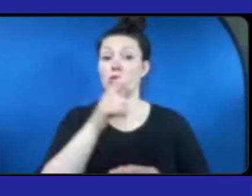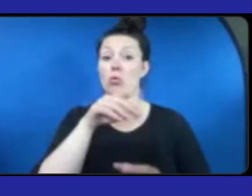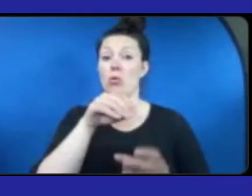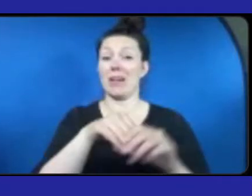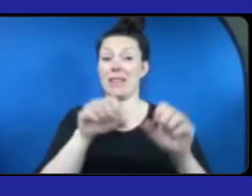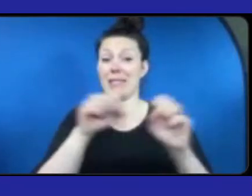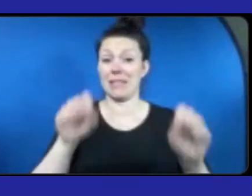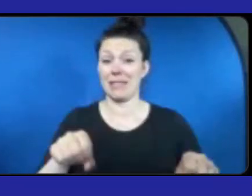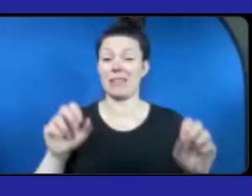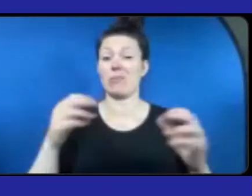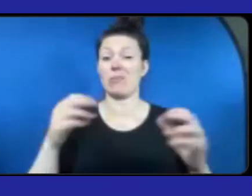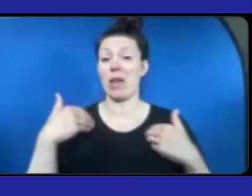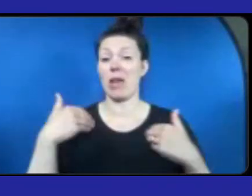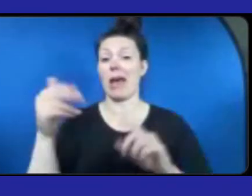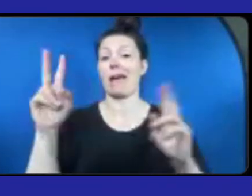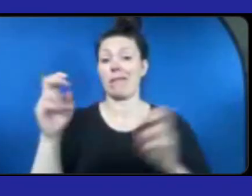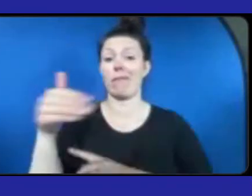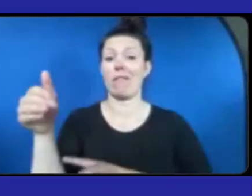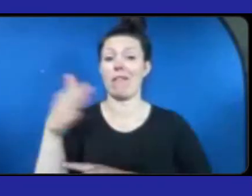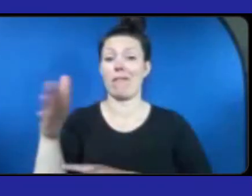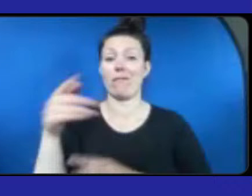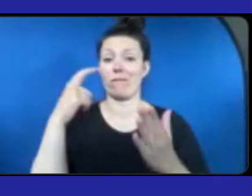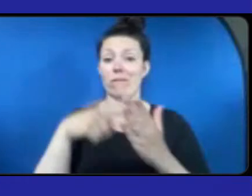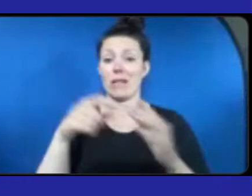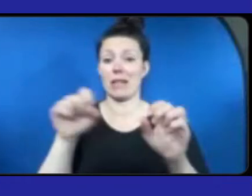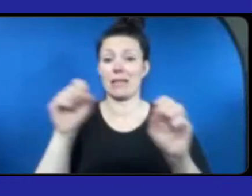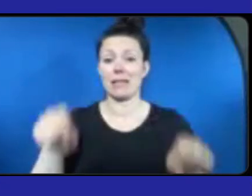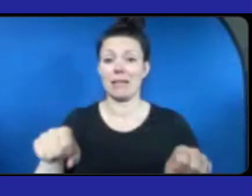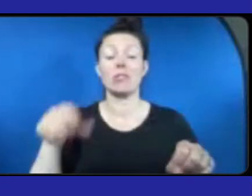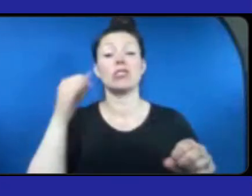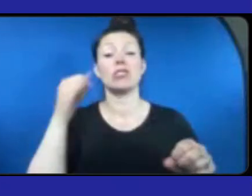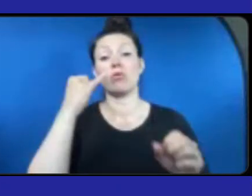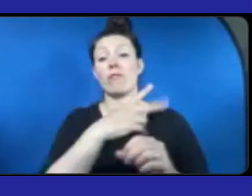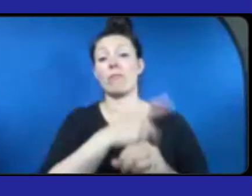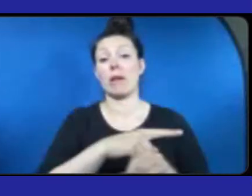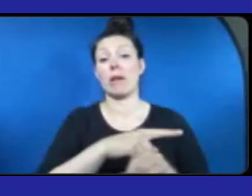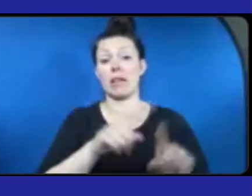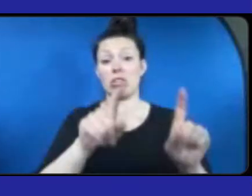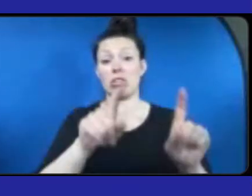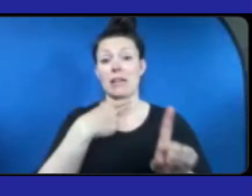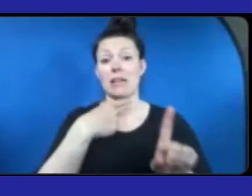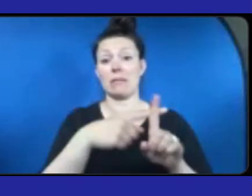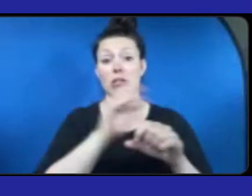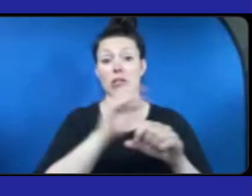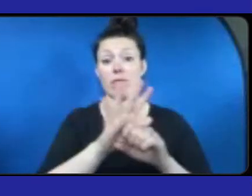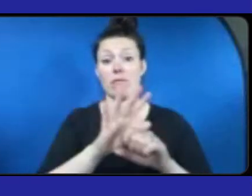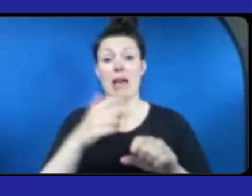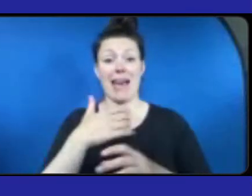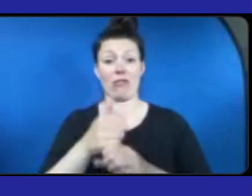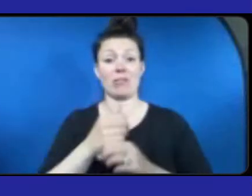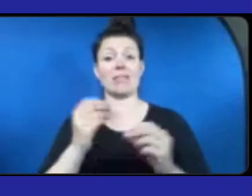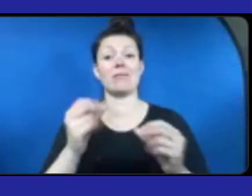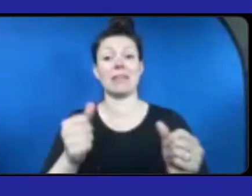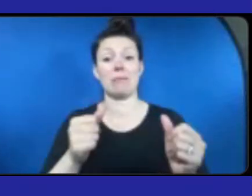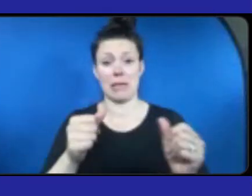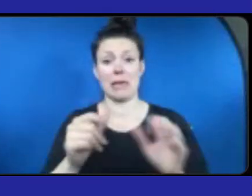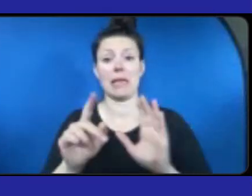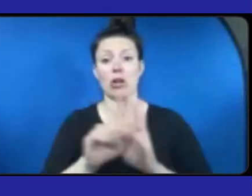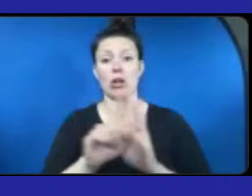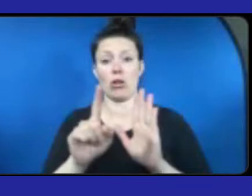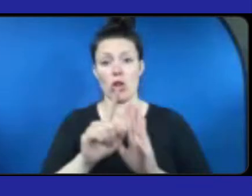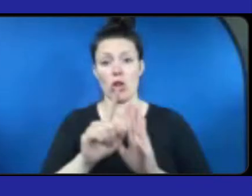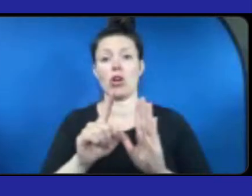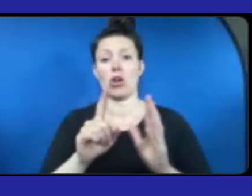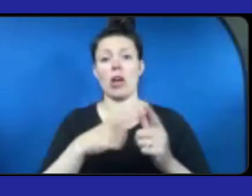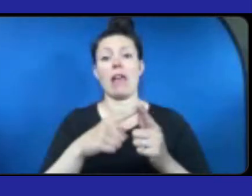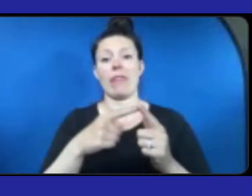now, today, as a primary care doctor, if my patient tests positive for COVID, I'm immediately alerted and actually given